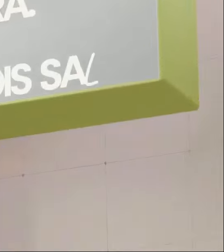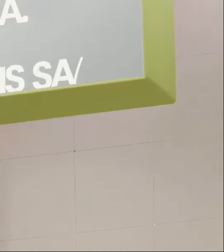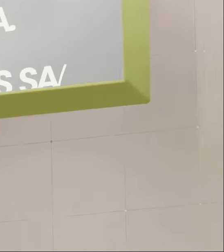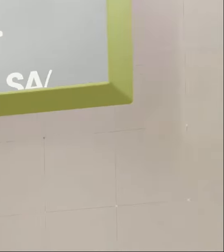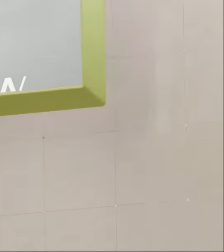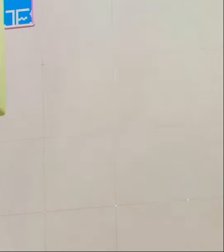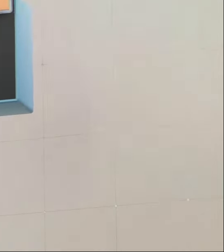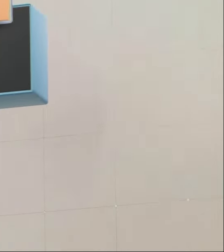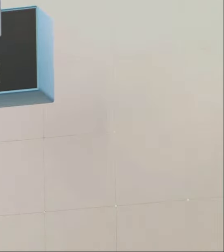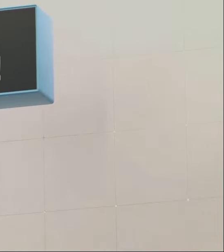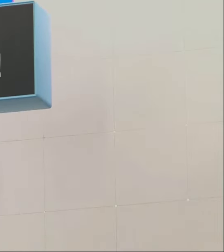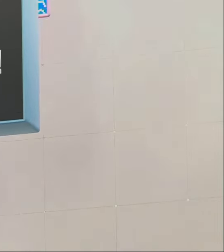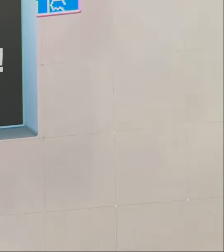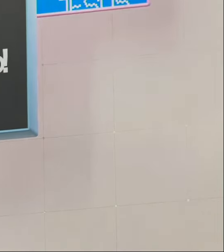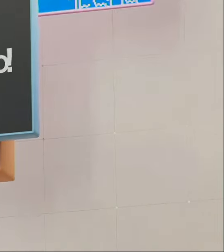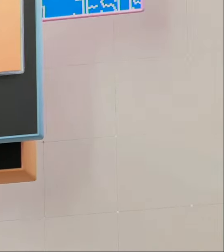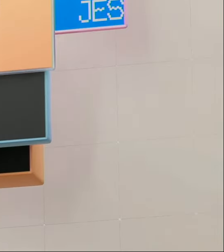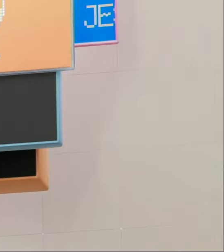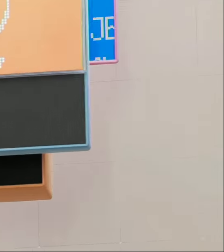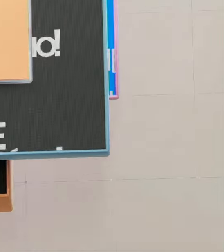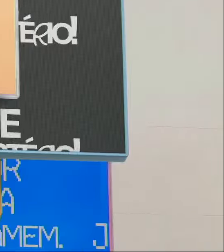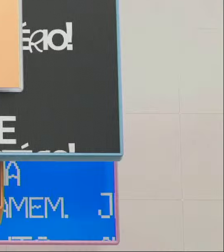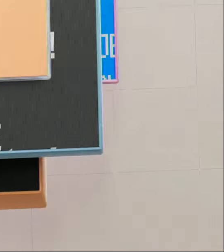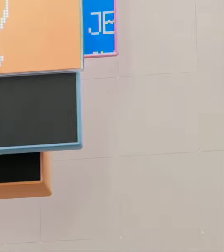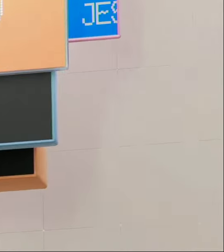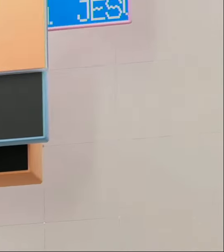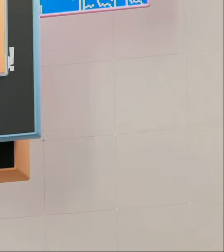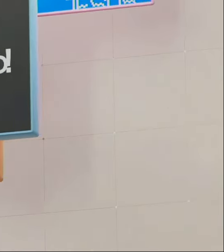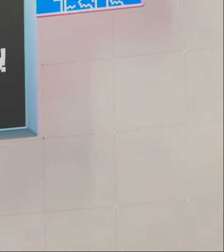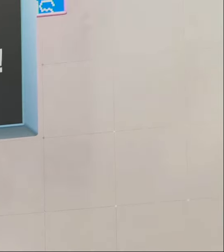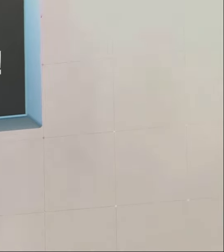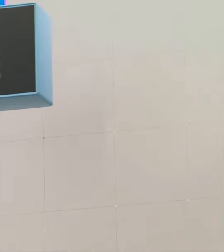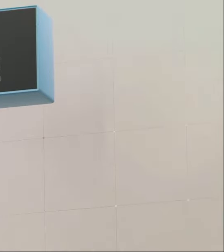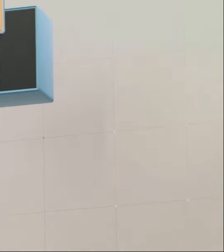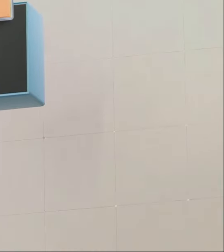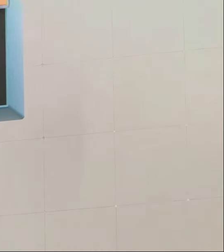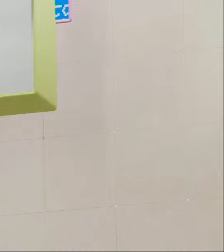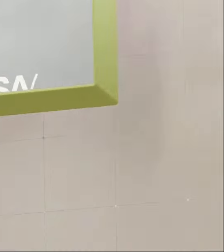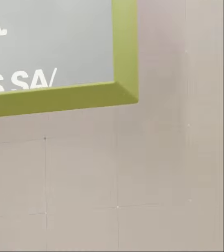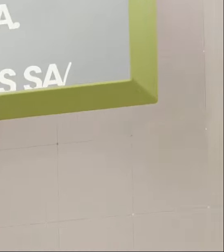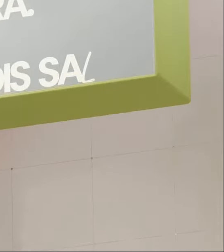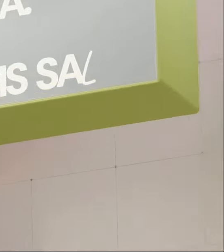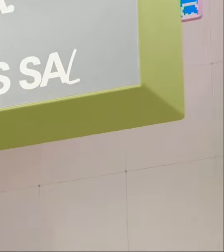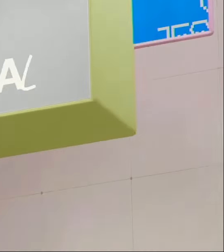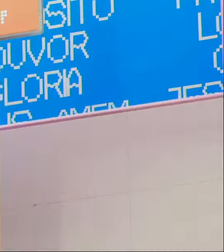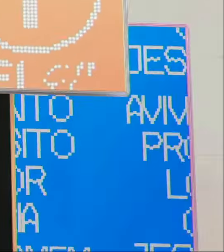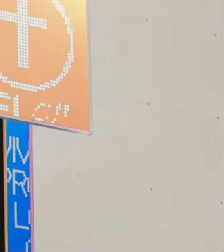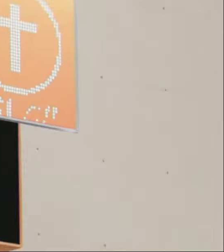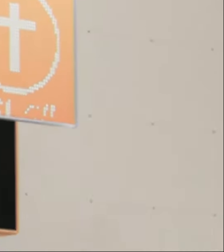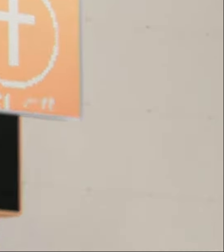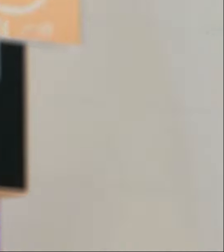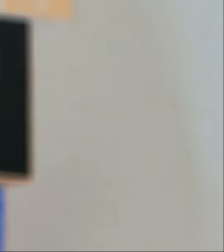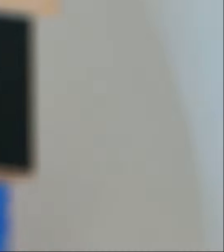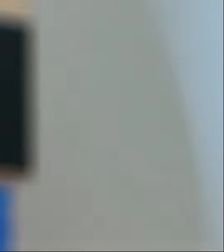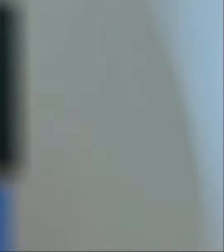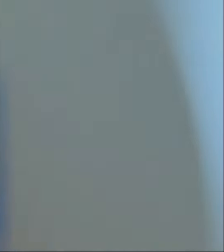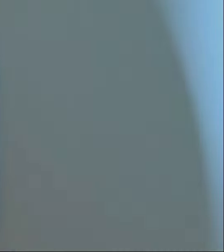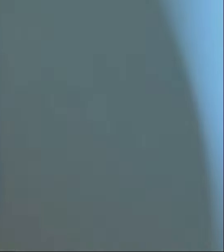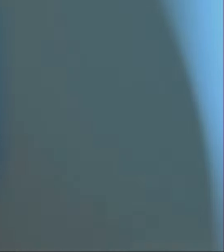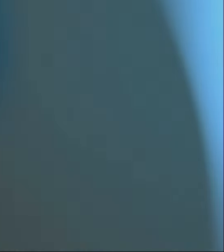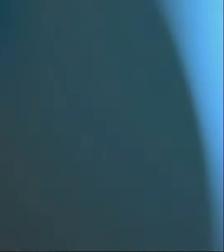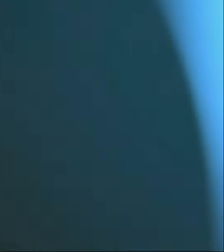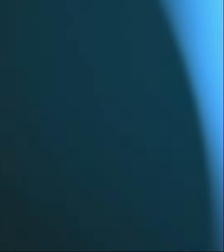blessings every day. Thankful that your kingdom's on the way. Angels all around me, hear them sing